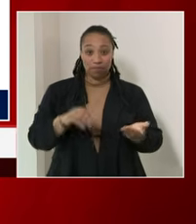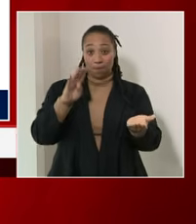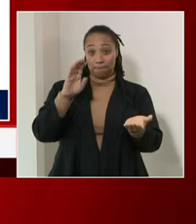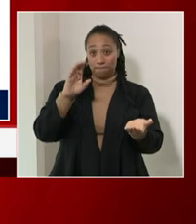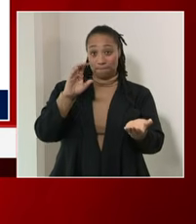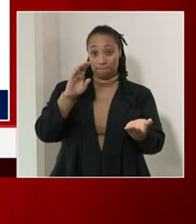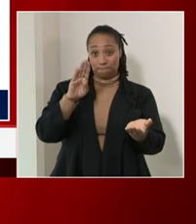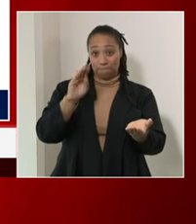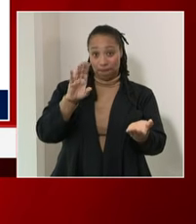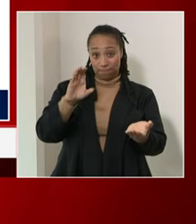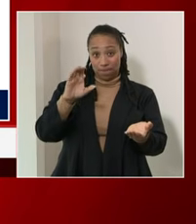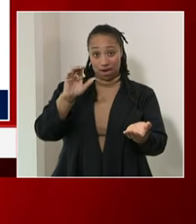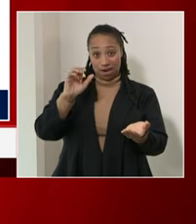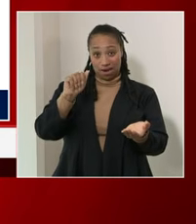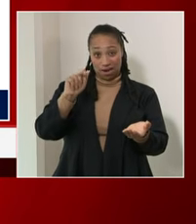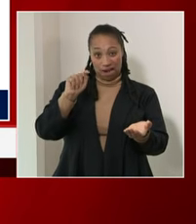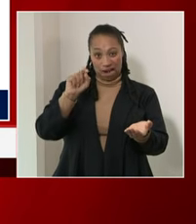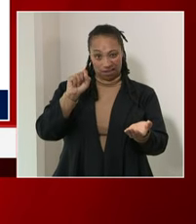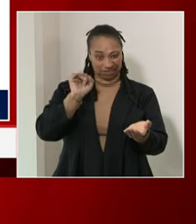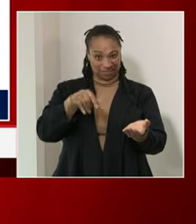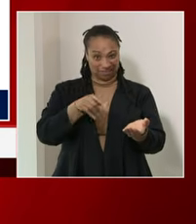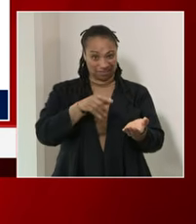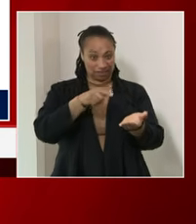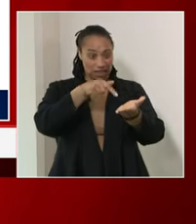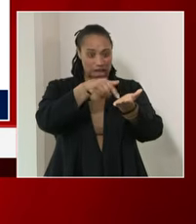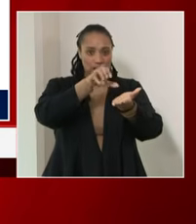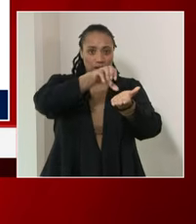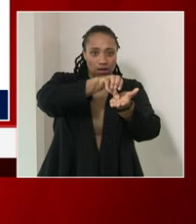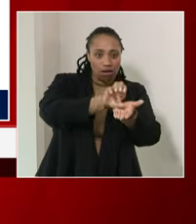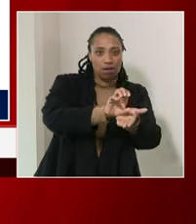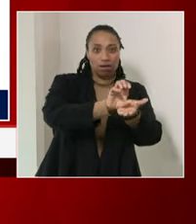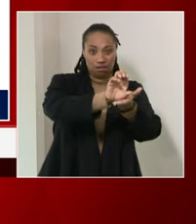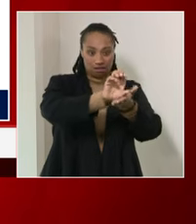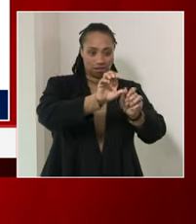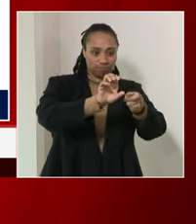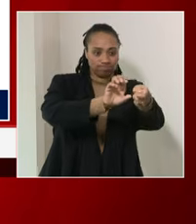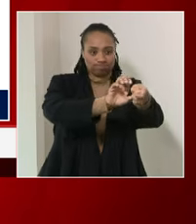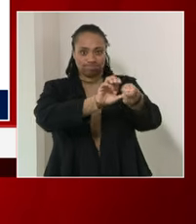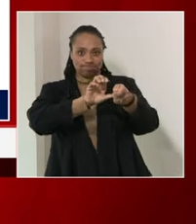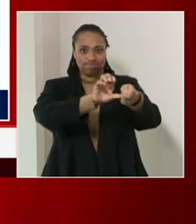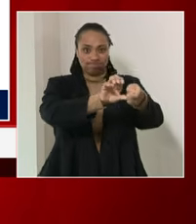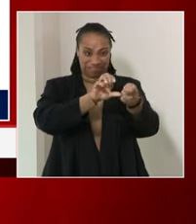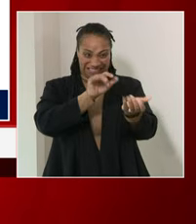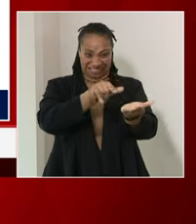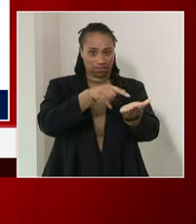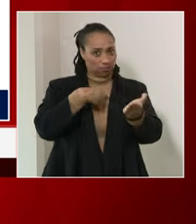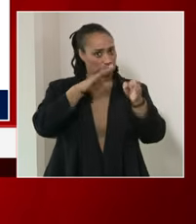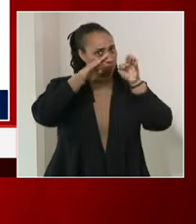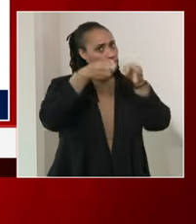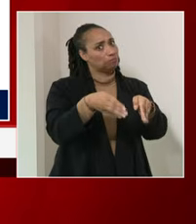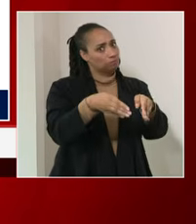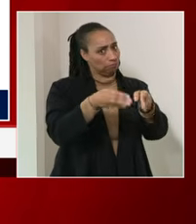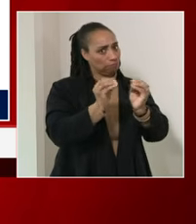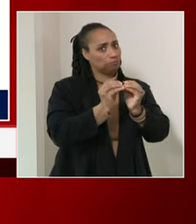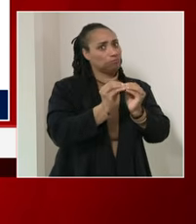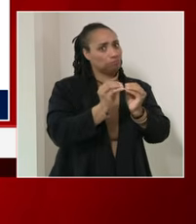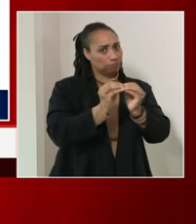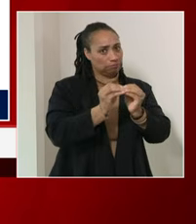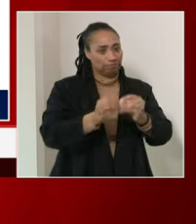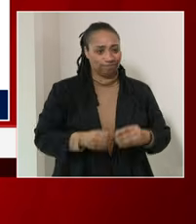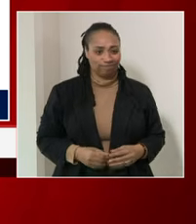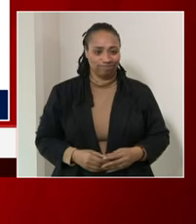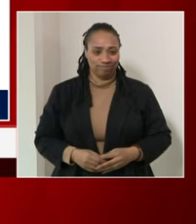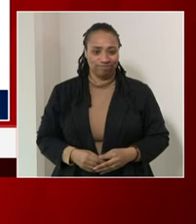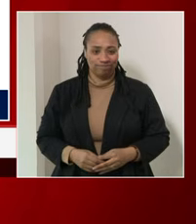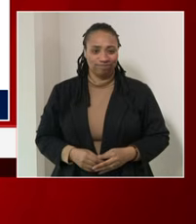snowcrete. But for the most part, things are accessible, and as soon as you get to the collectors and arterials, you're really able to